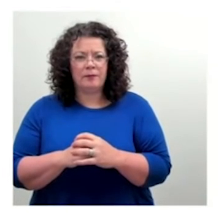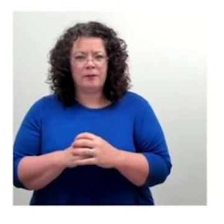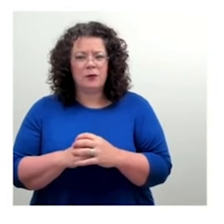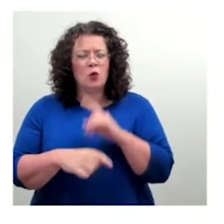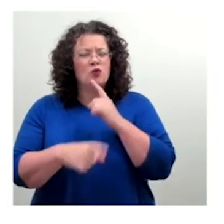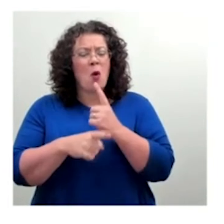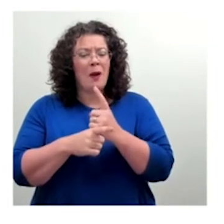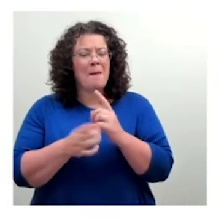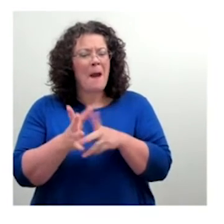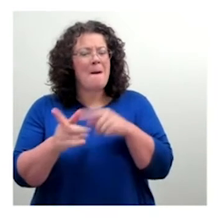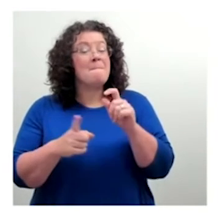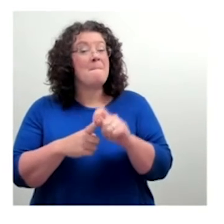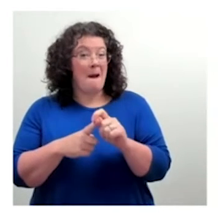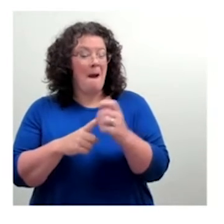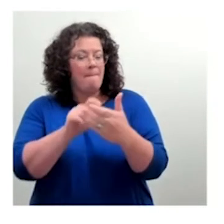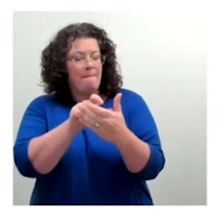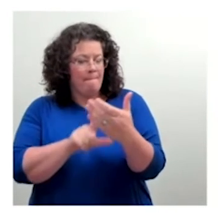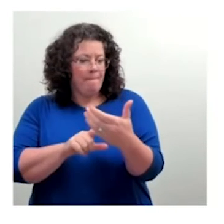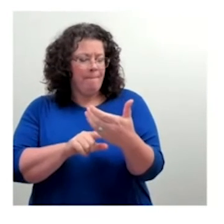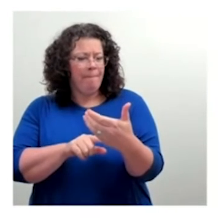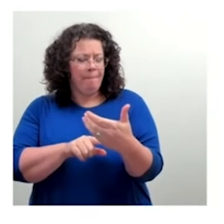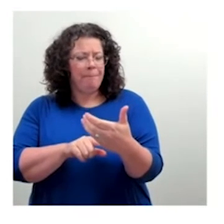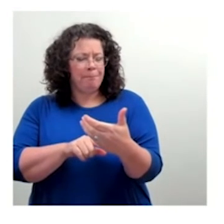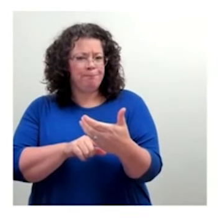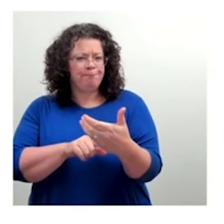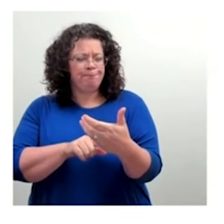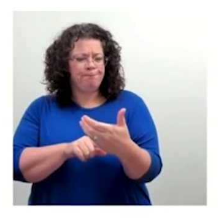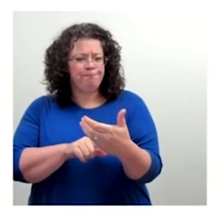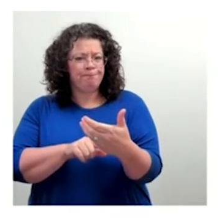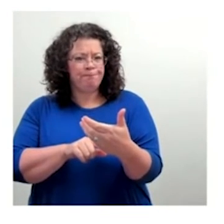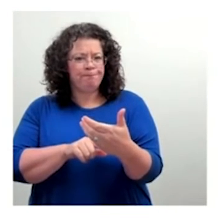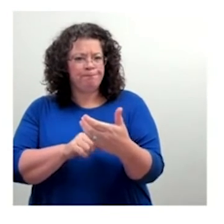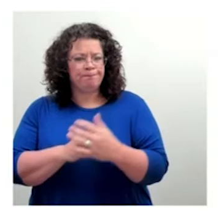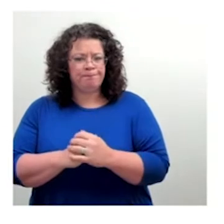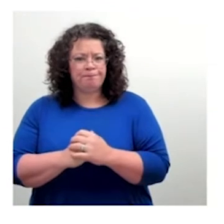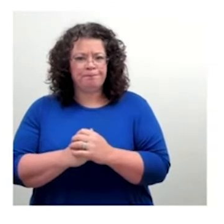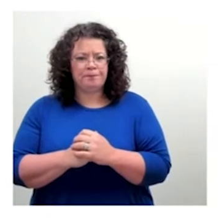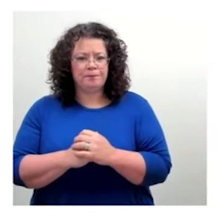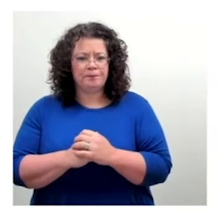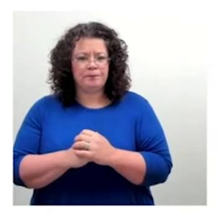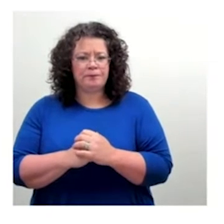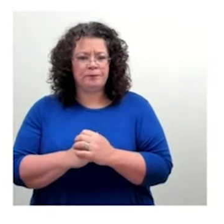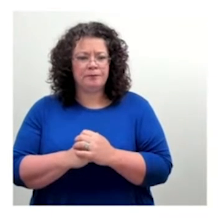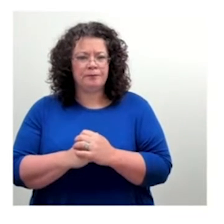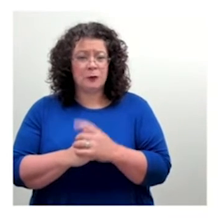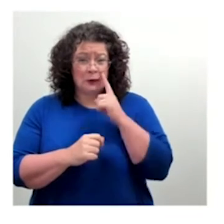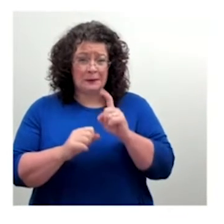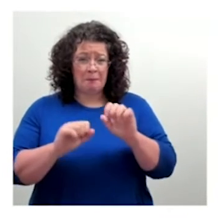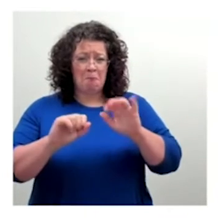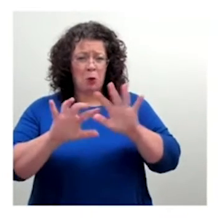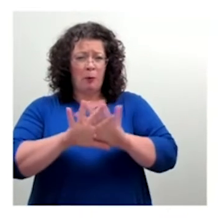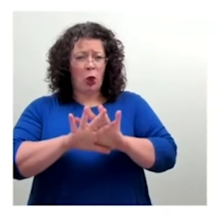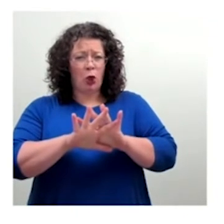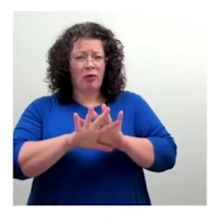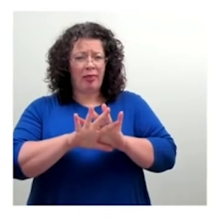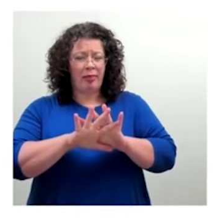is the calibrated Gaussian blurring applied to the library map that I showed you. And this is sort of check level A.